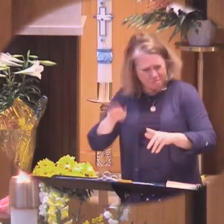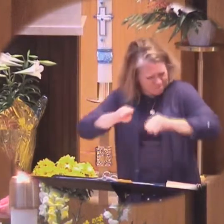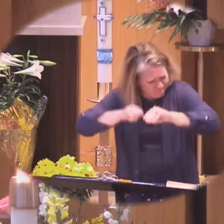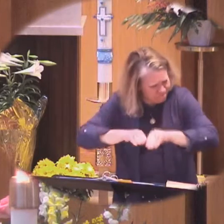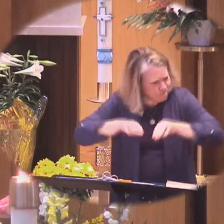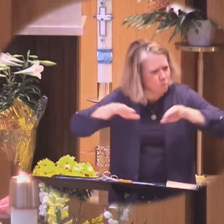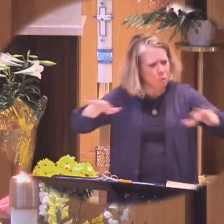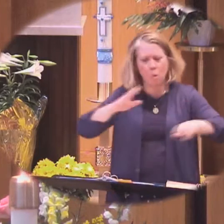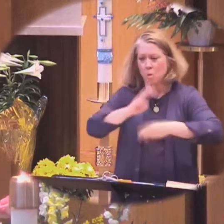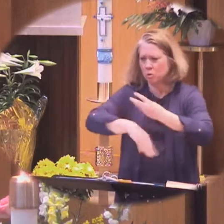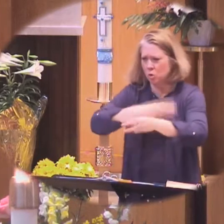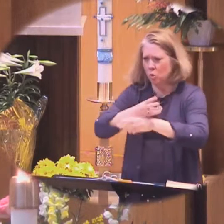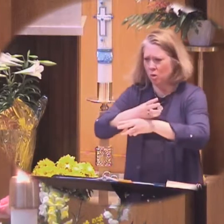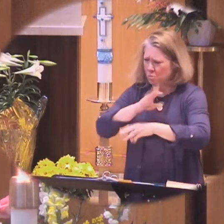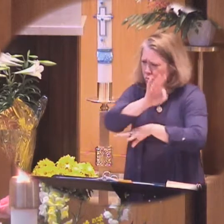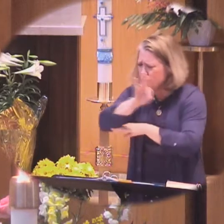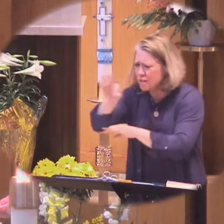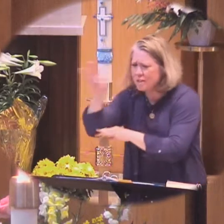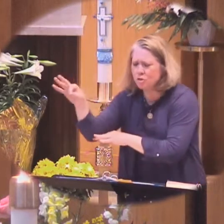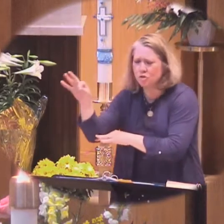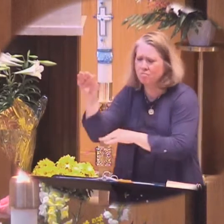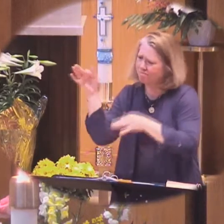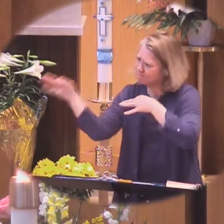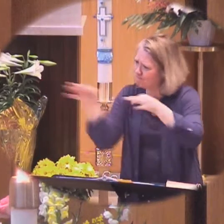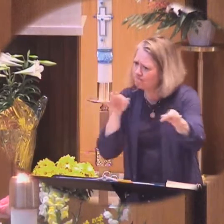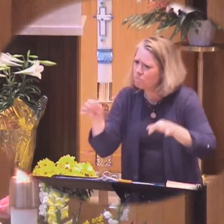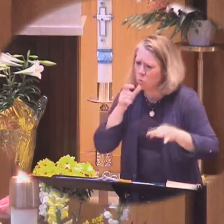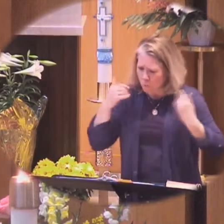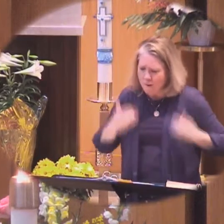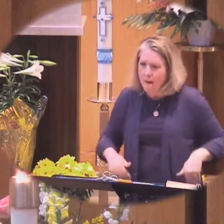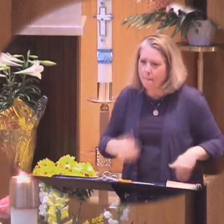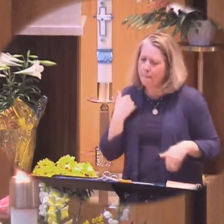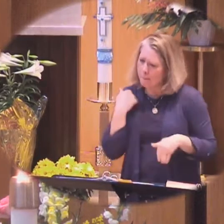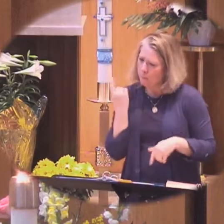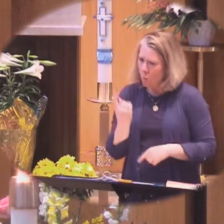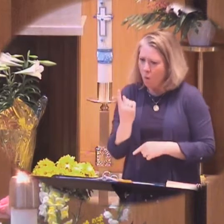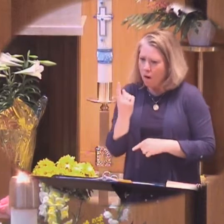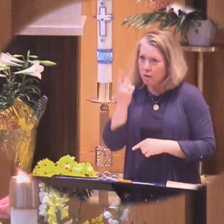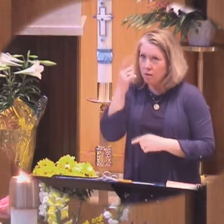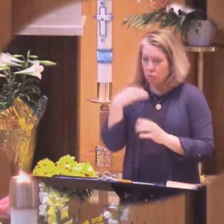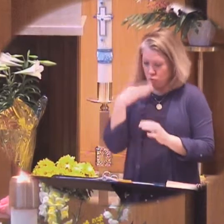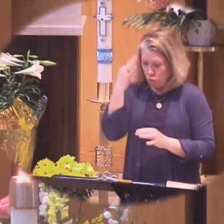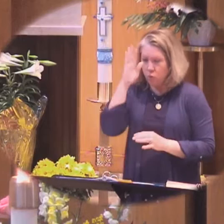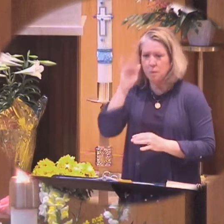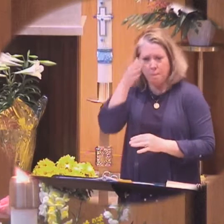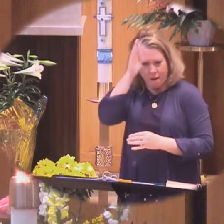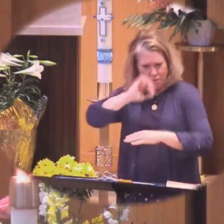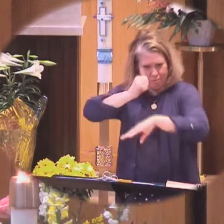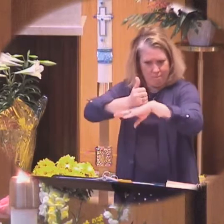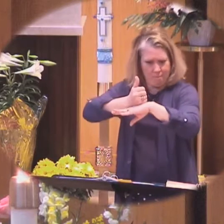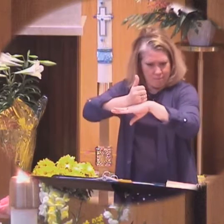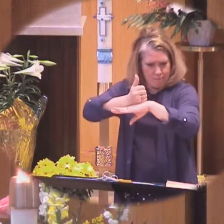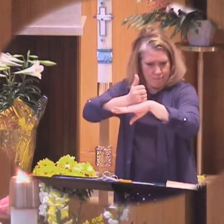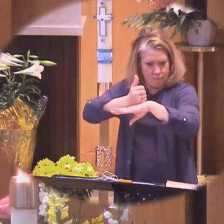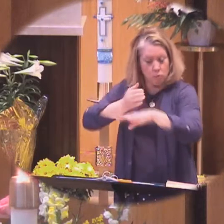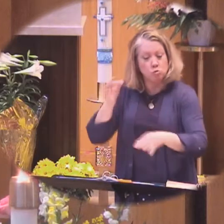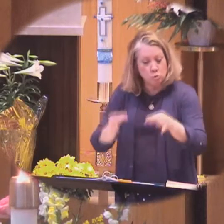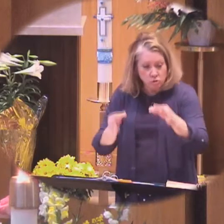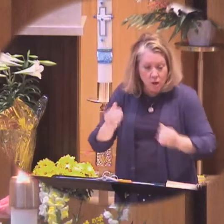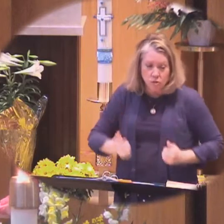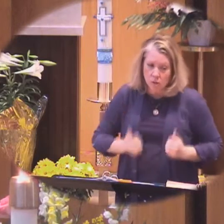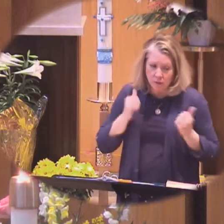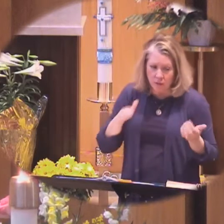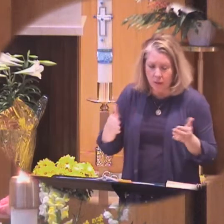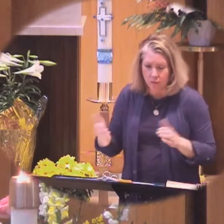people and testify that he is the one appointed by God as judge of the living and the dead.